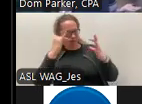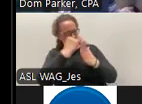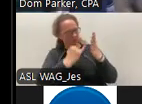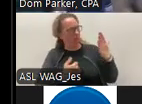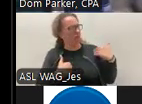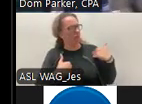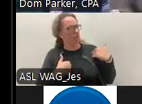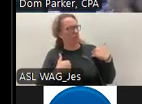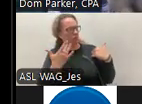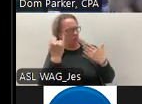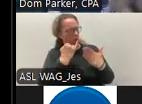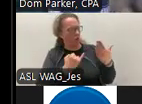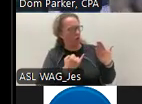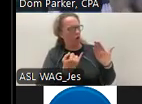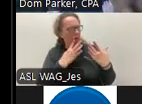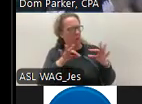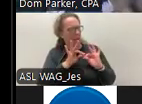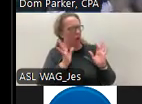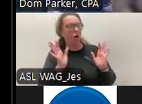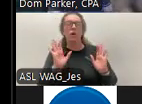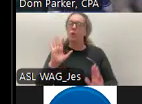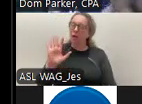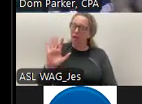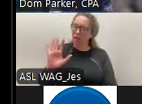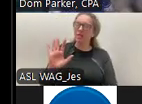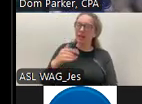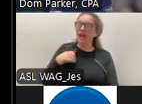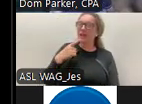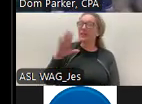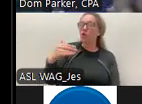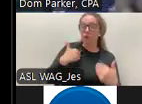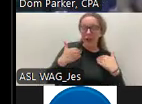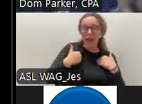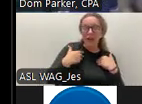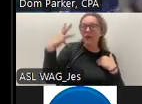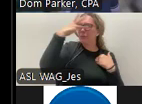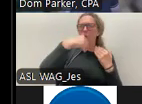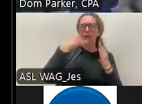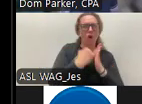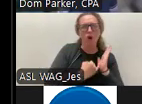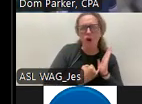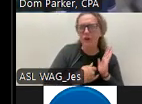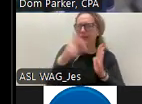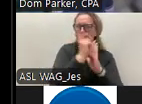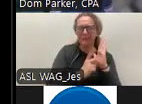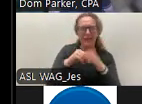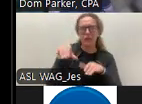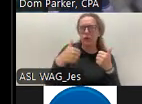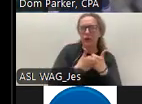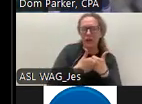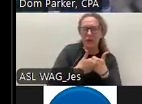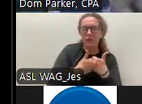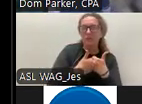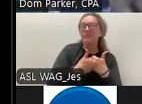beautiful. Why does it matter? Well, and to that I say you can have beautiful art and design in your games.